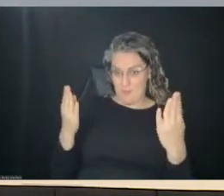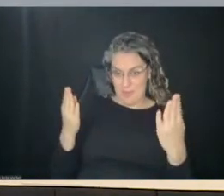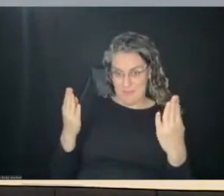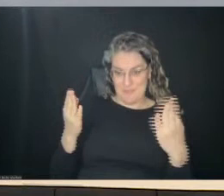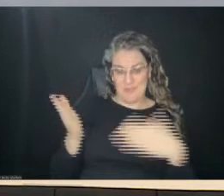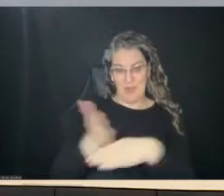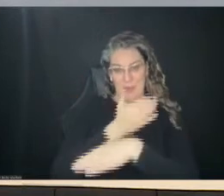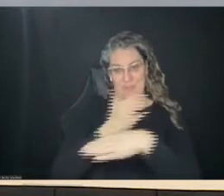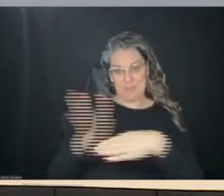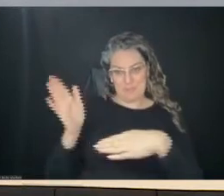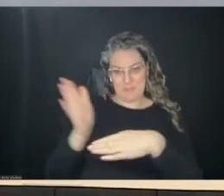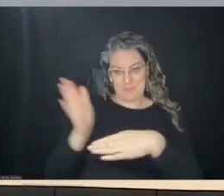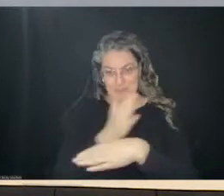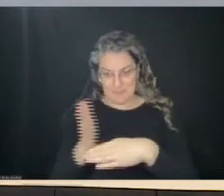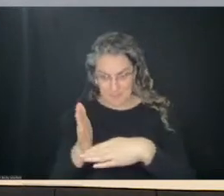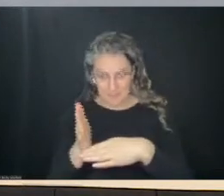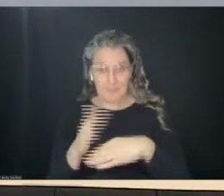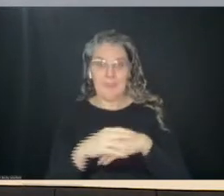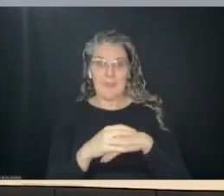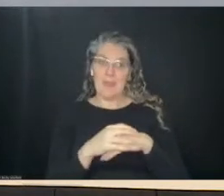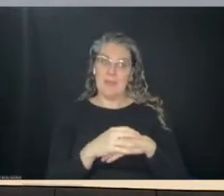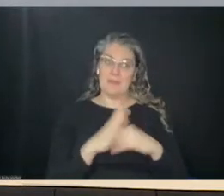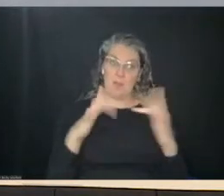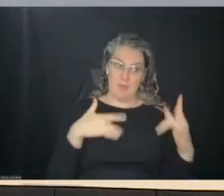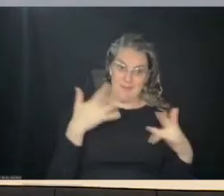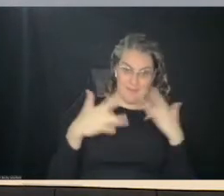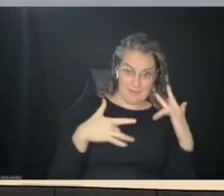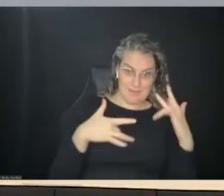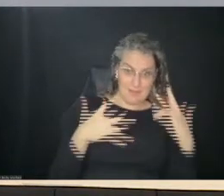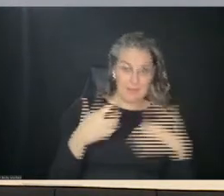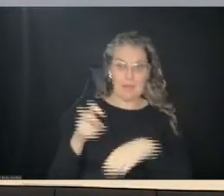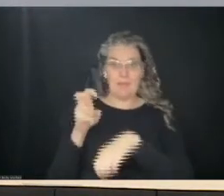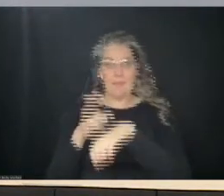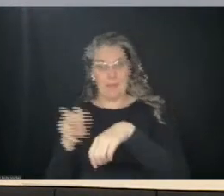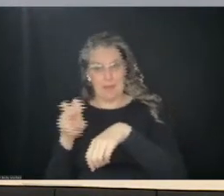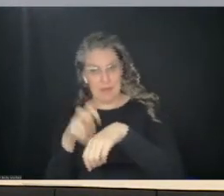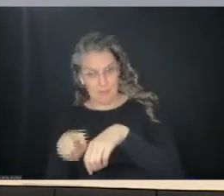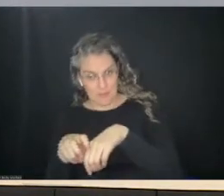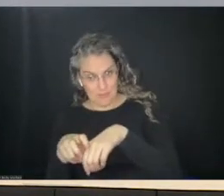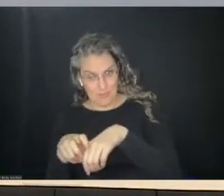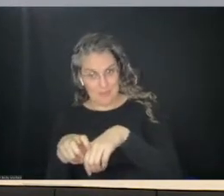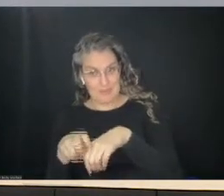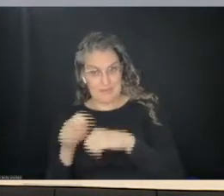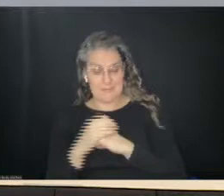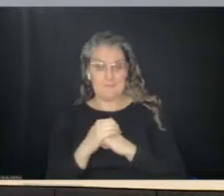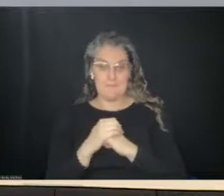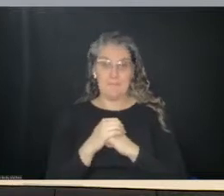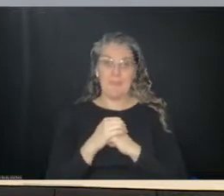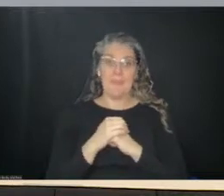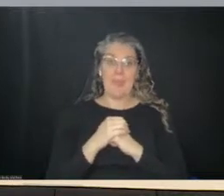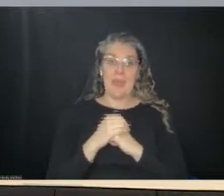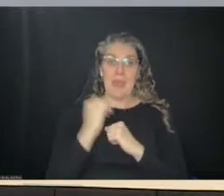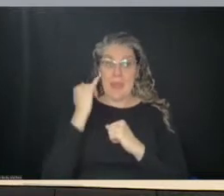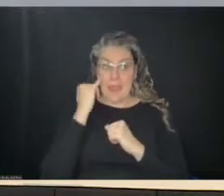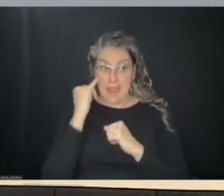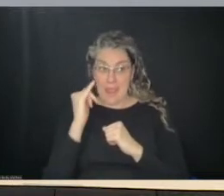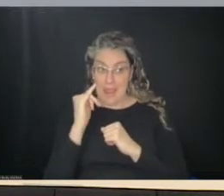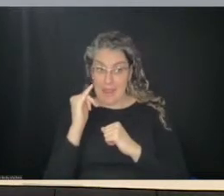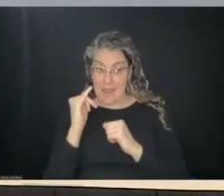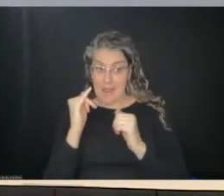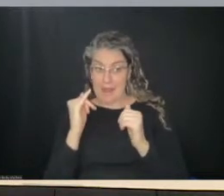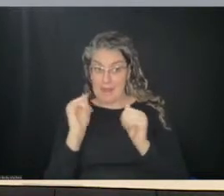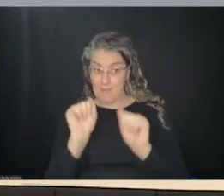we are both excited and nervous about it, and we will go faster if we can. The thought